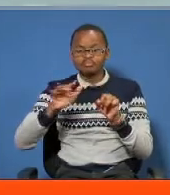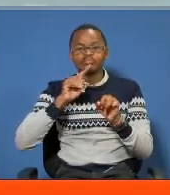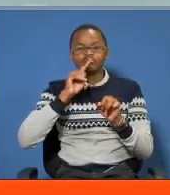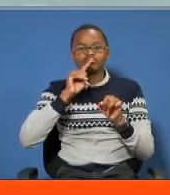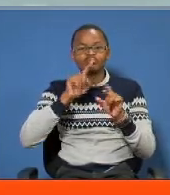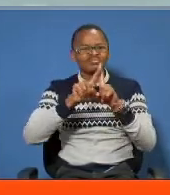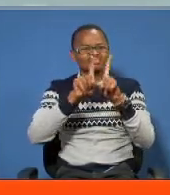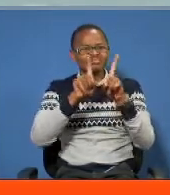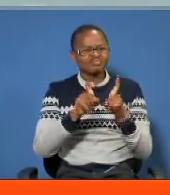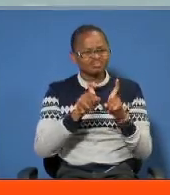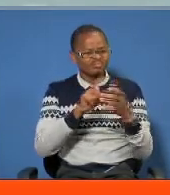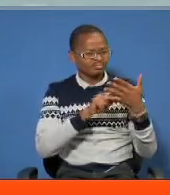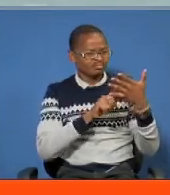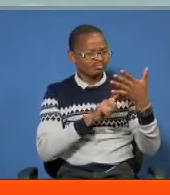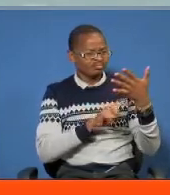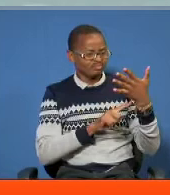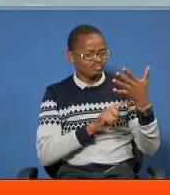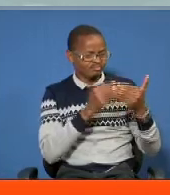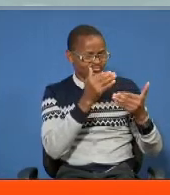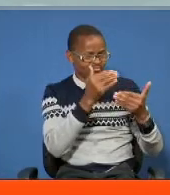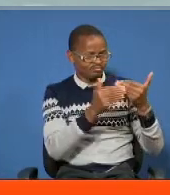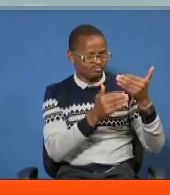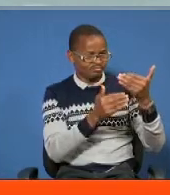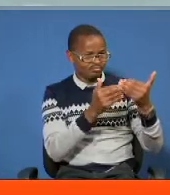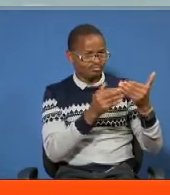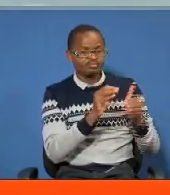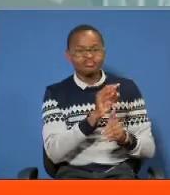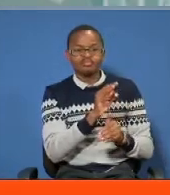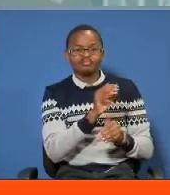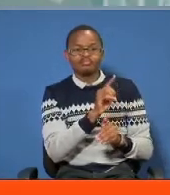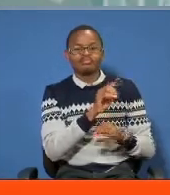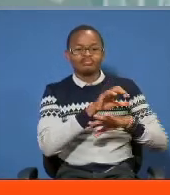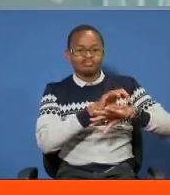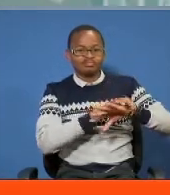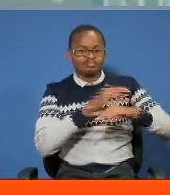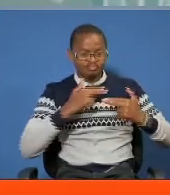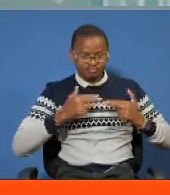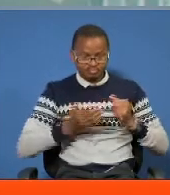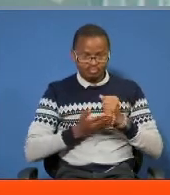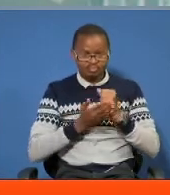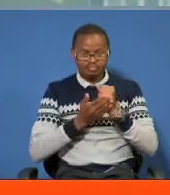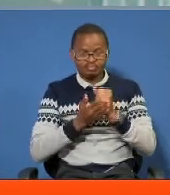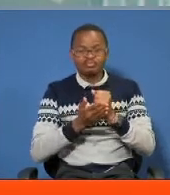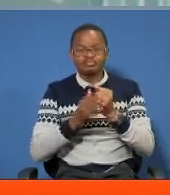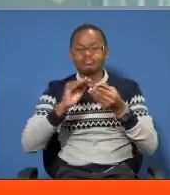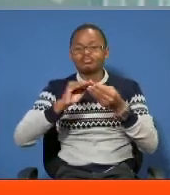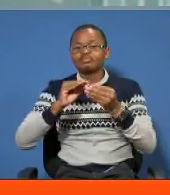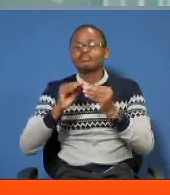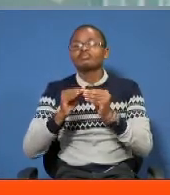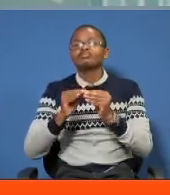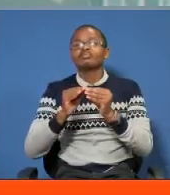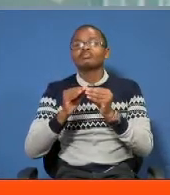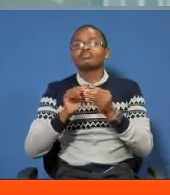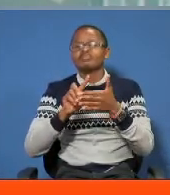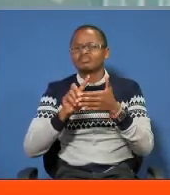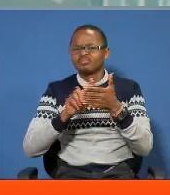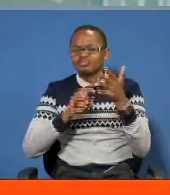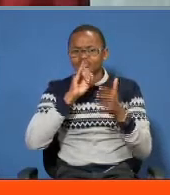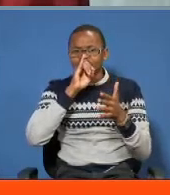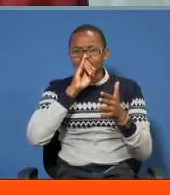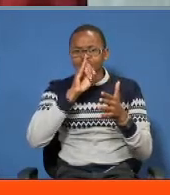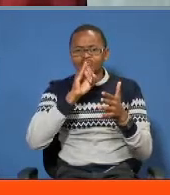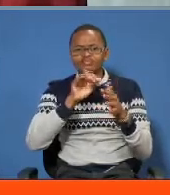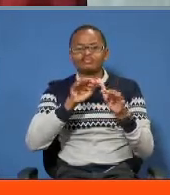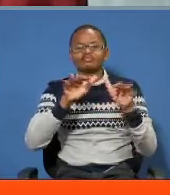COVID-19. So the question has been, what is the procedure of finding help when it comes to innovation?